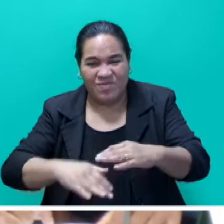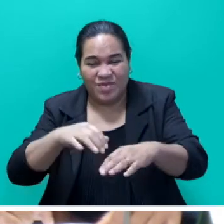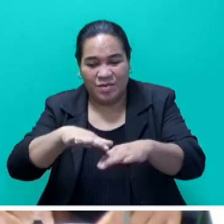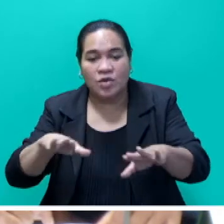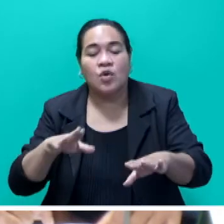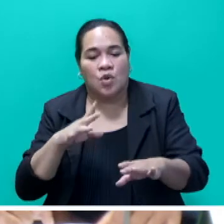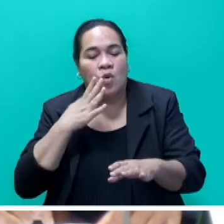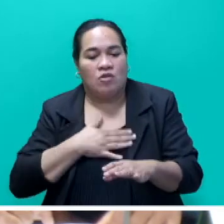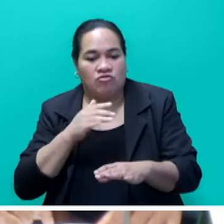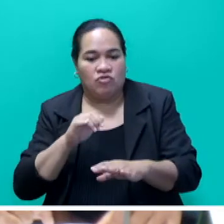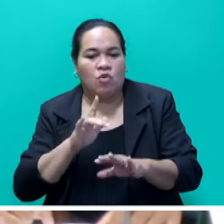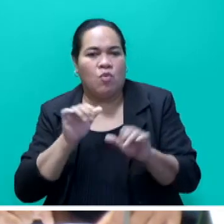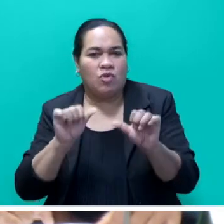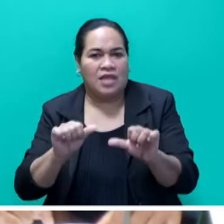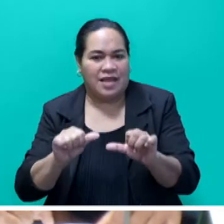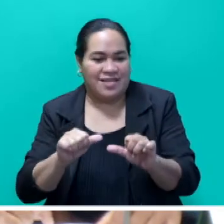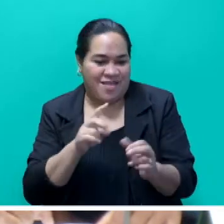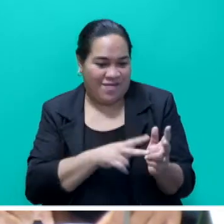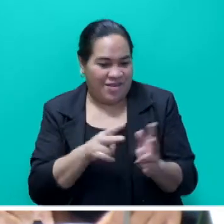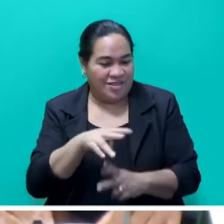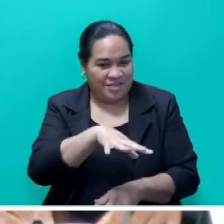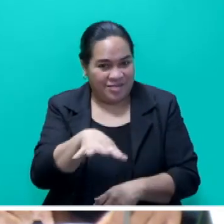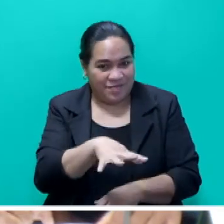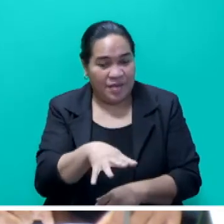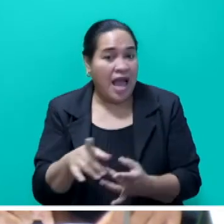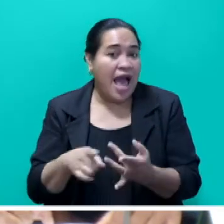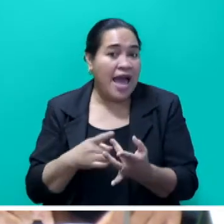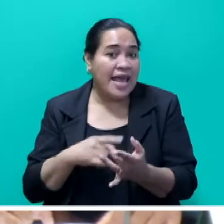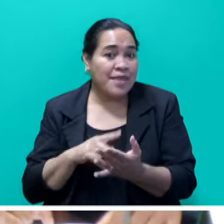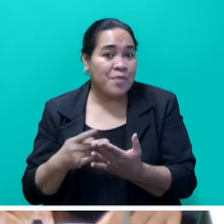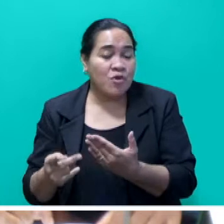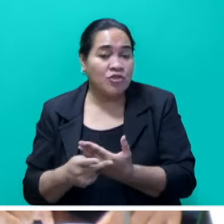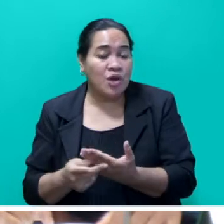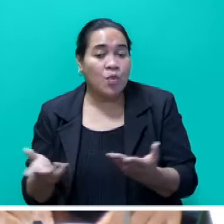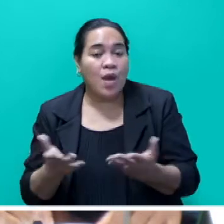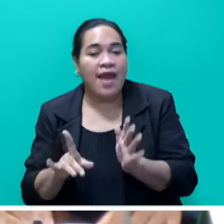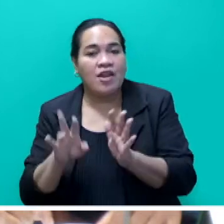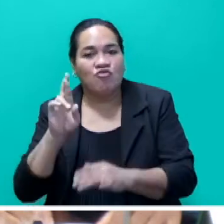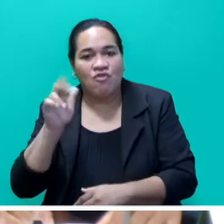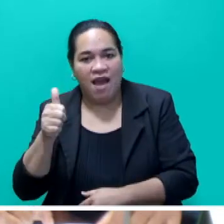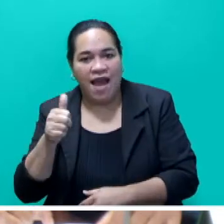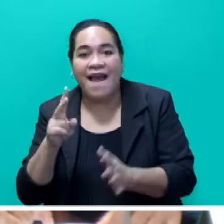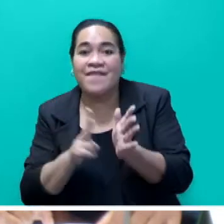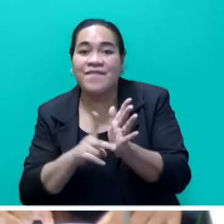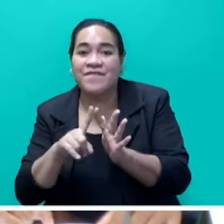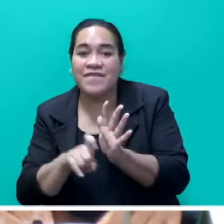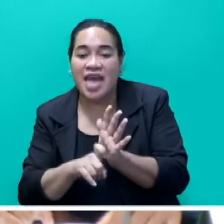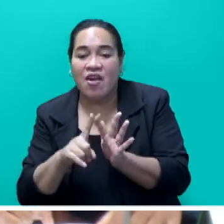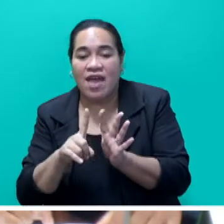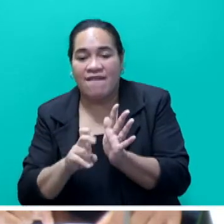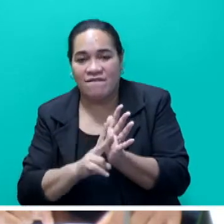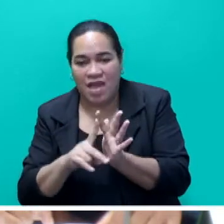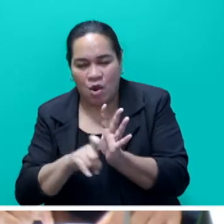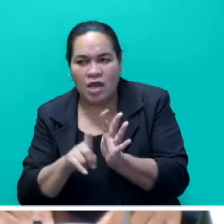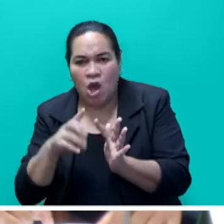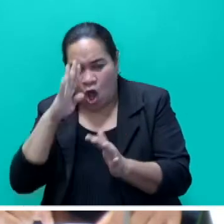establishing the seawall to protect the community there. There's another ongoing project in Ra, Vere Vere, which should complete